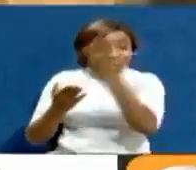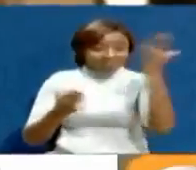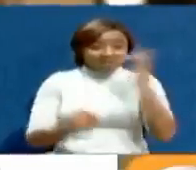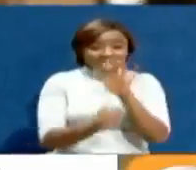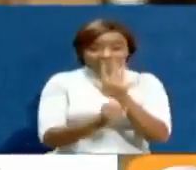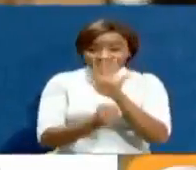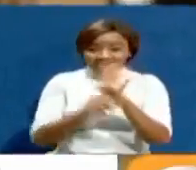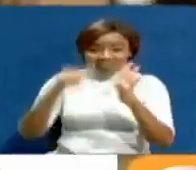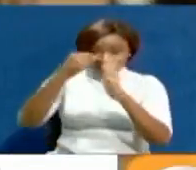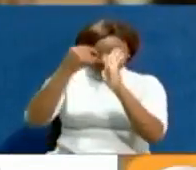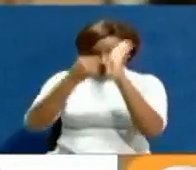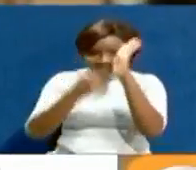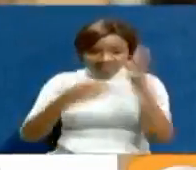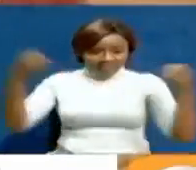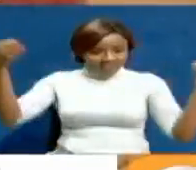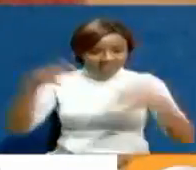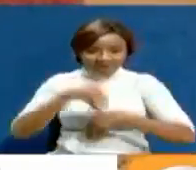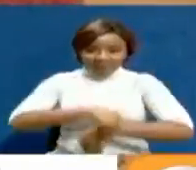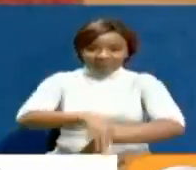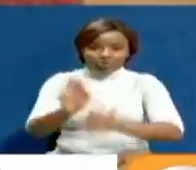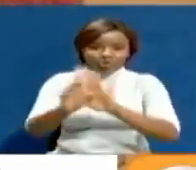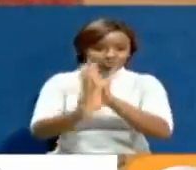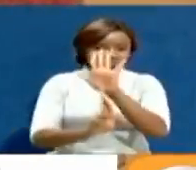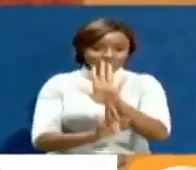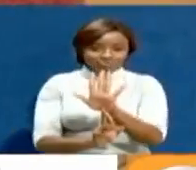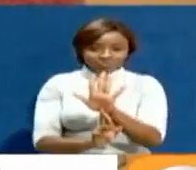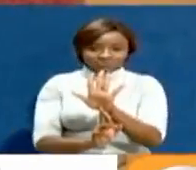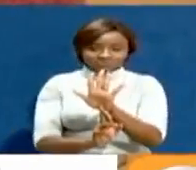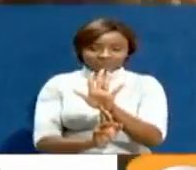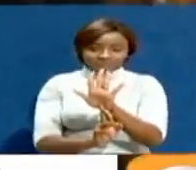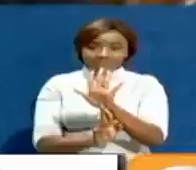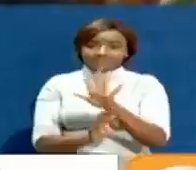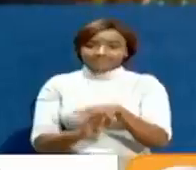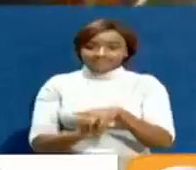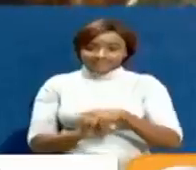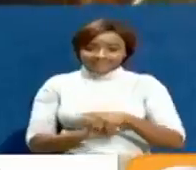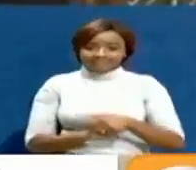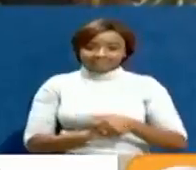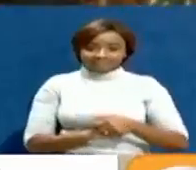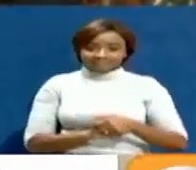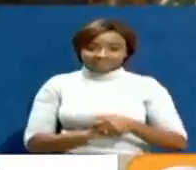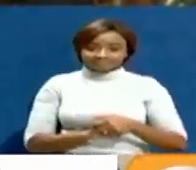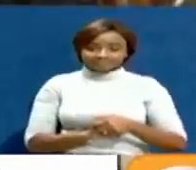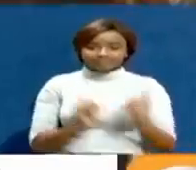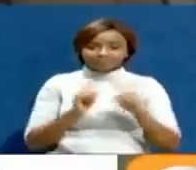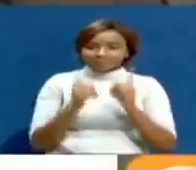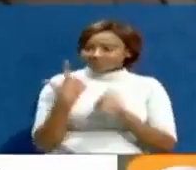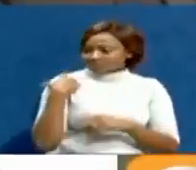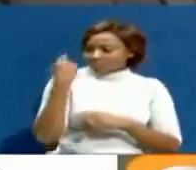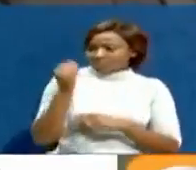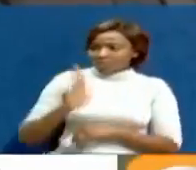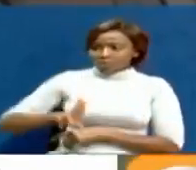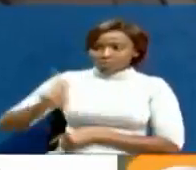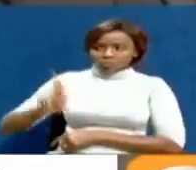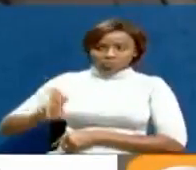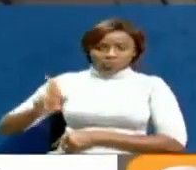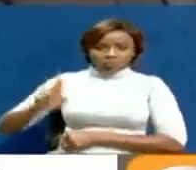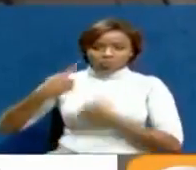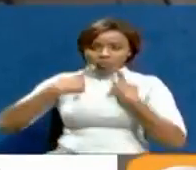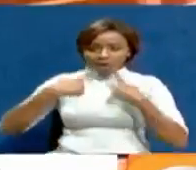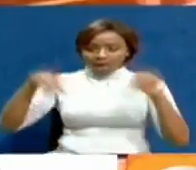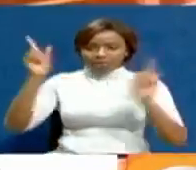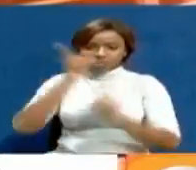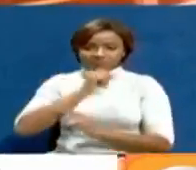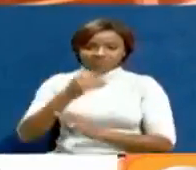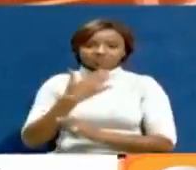work to reopen amidst a pandemic that was ravaging the country. The recent directive by President Kenyatta to